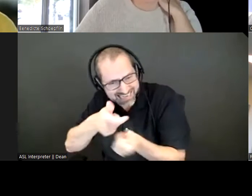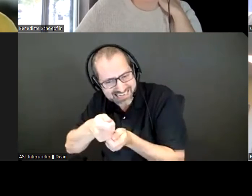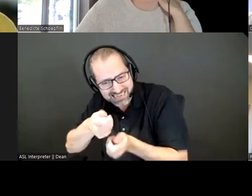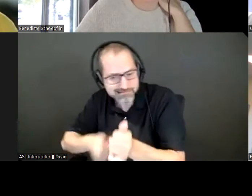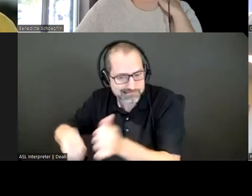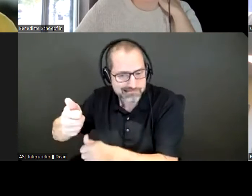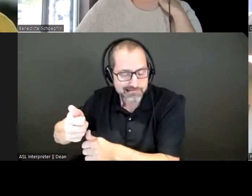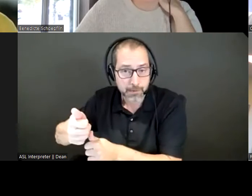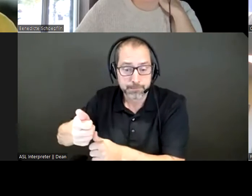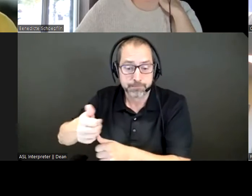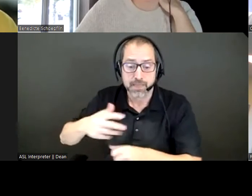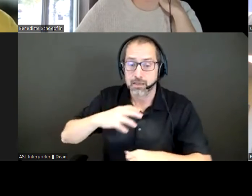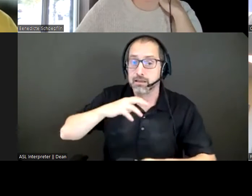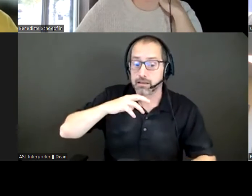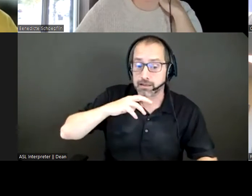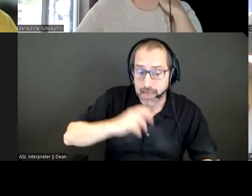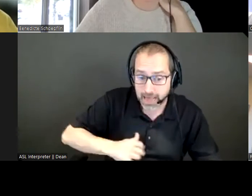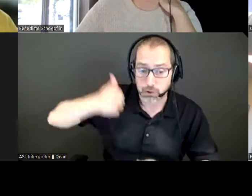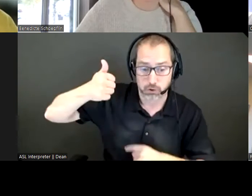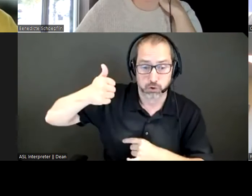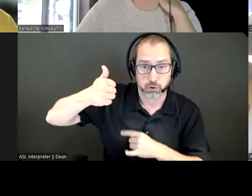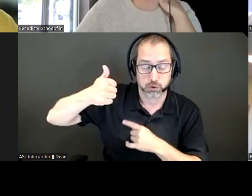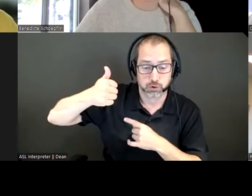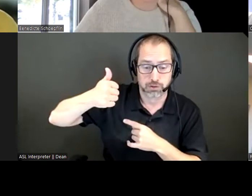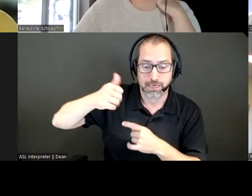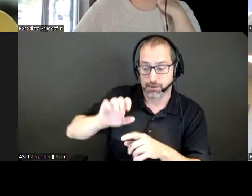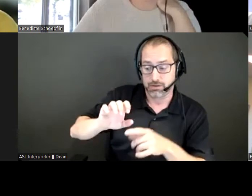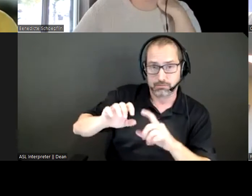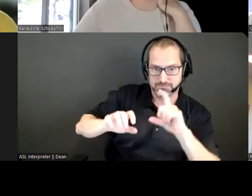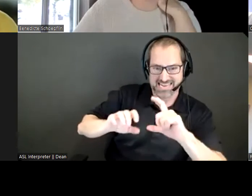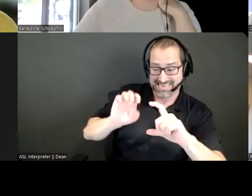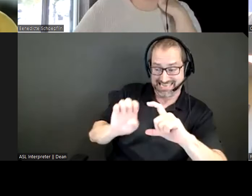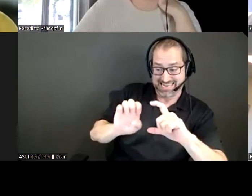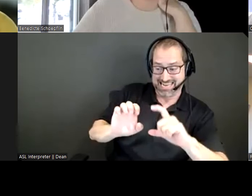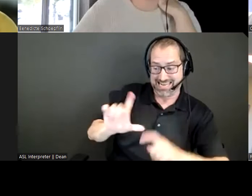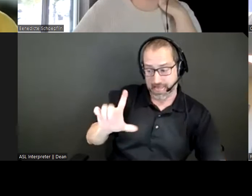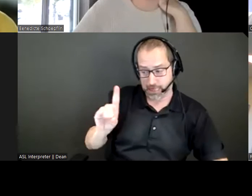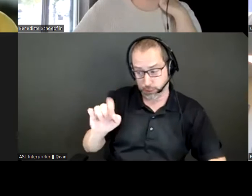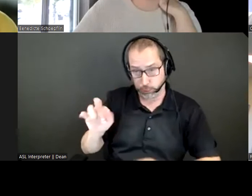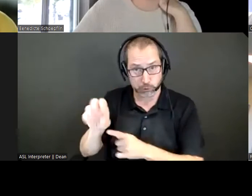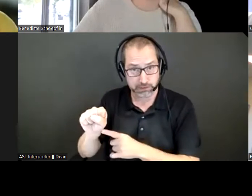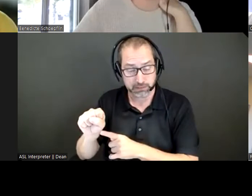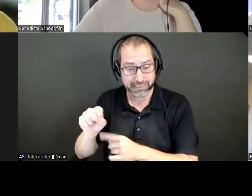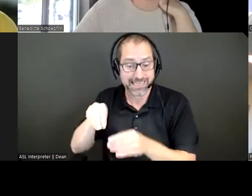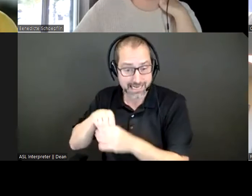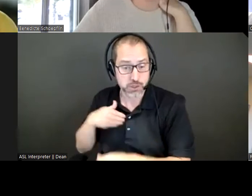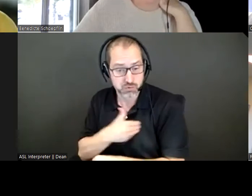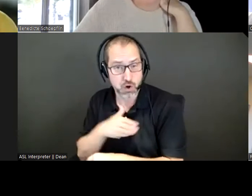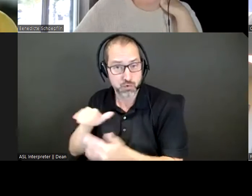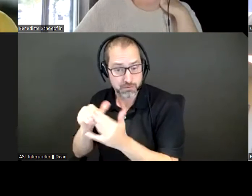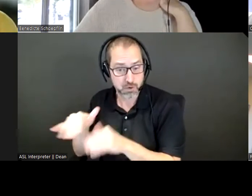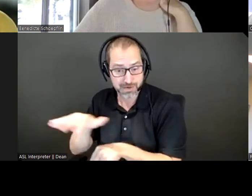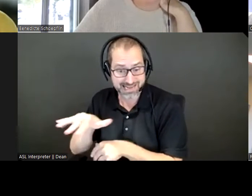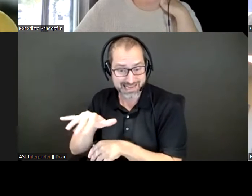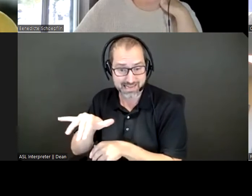the elders, capital E elders, in the Toronto community area,